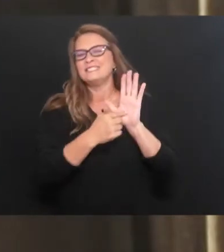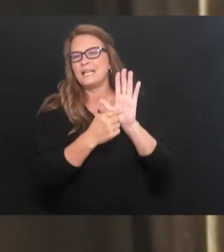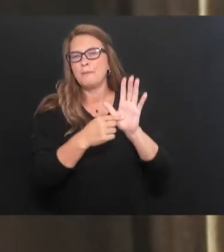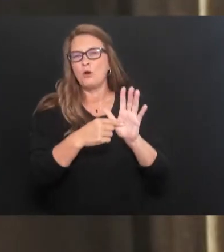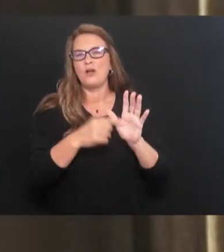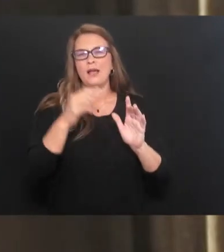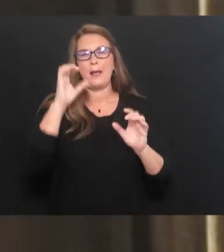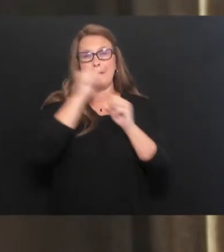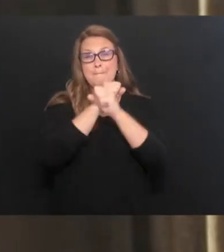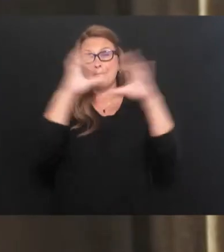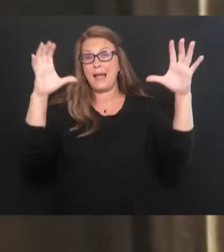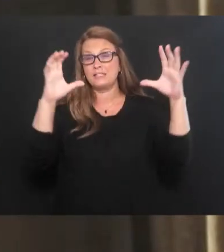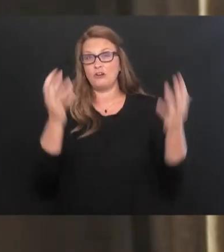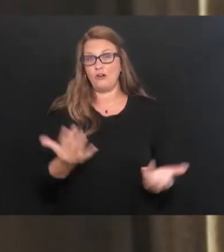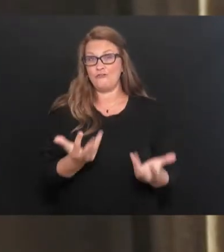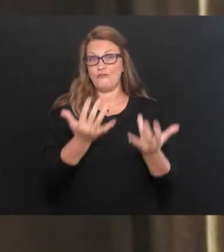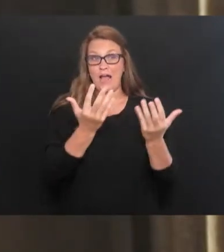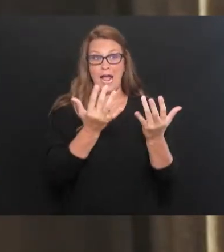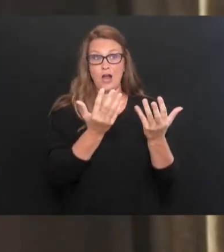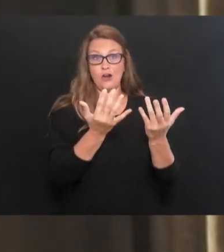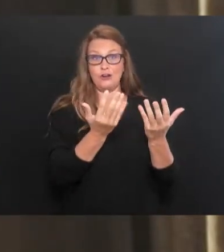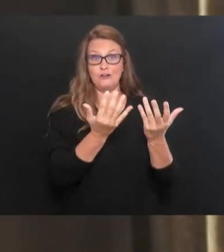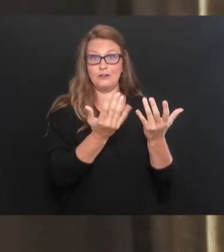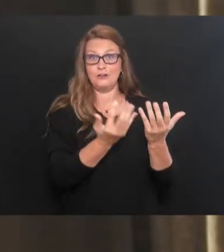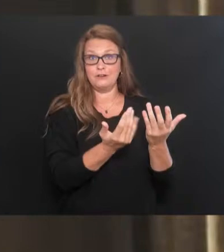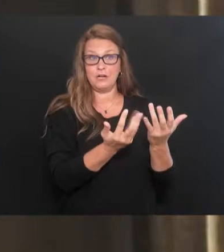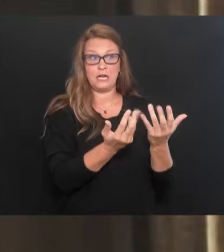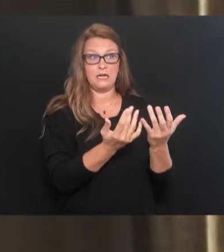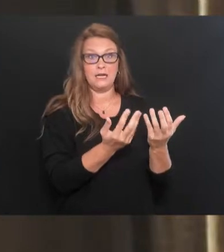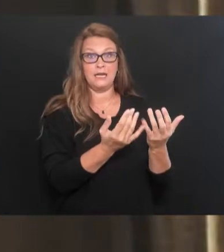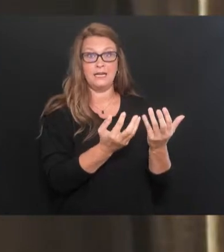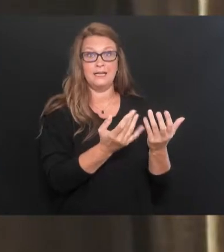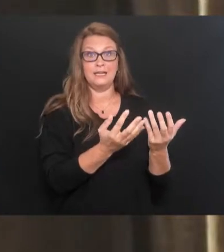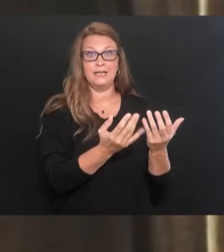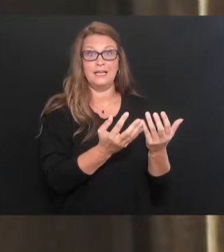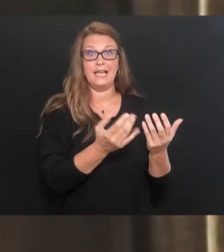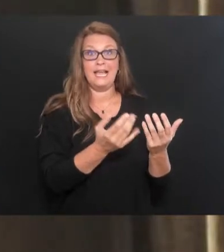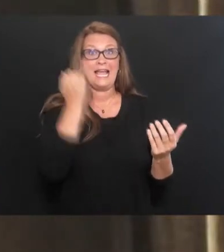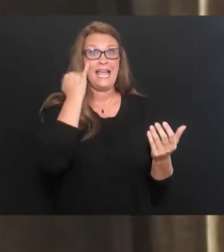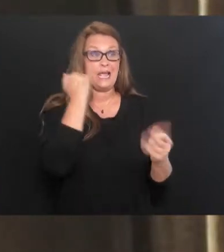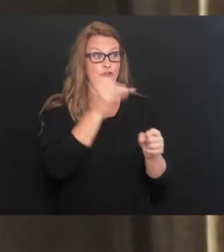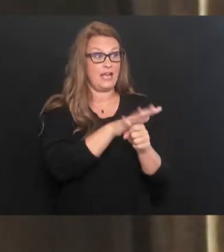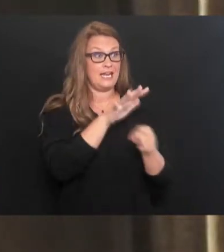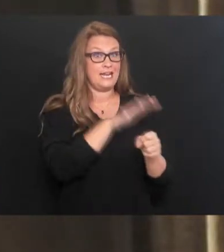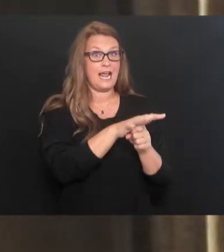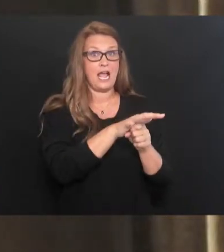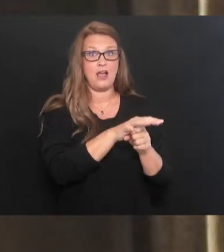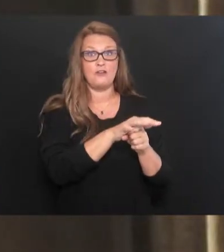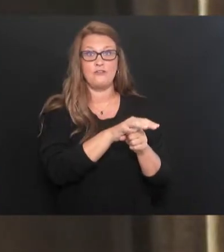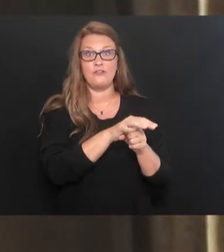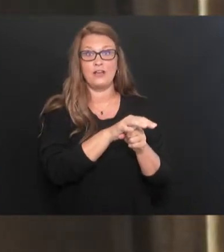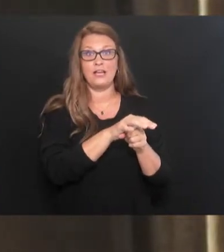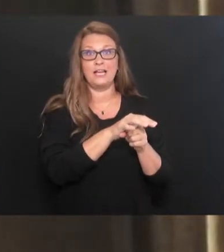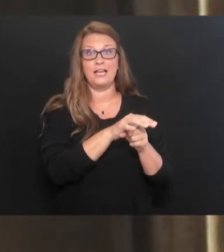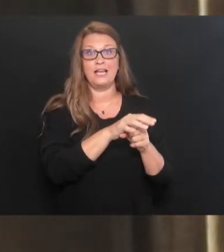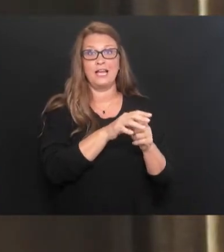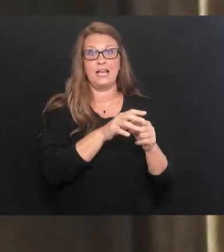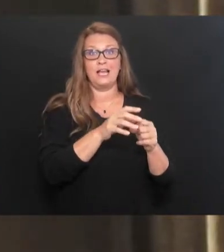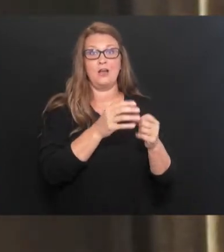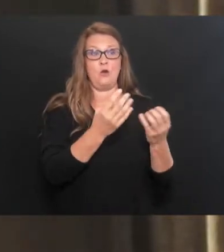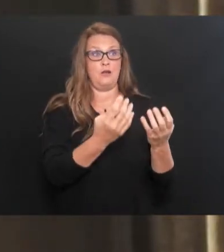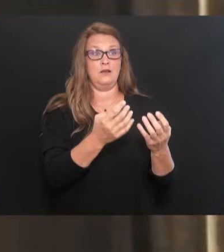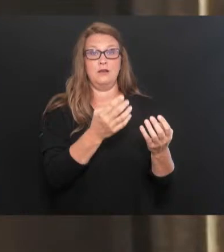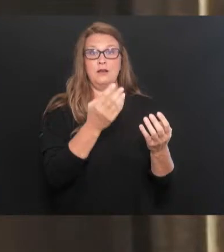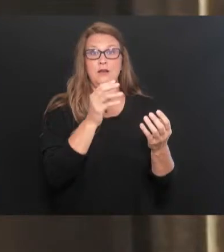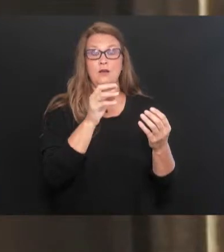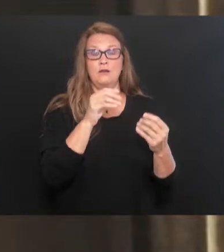start off in a few places, but after a while, if you have enough dry timber and have too few number of firewalls,